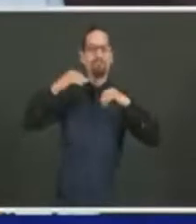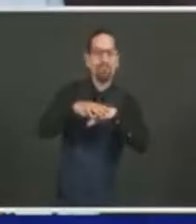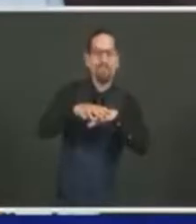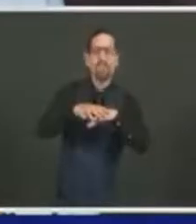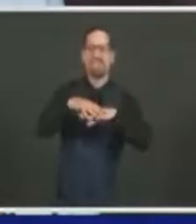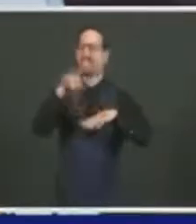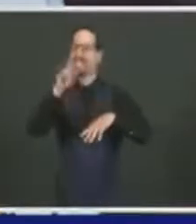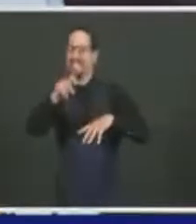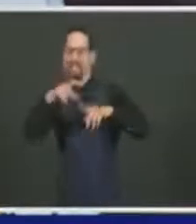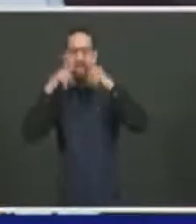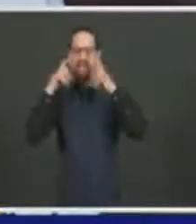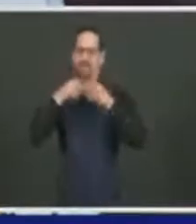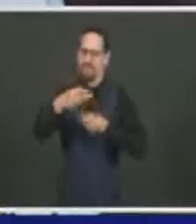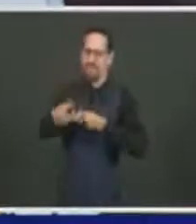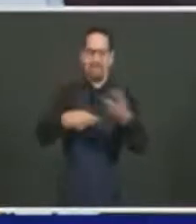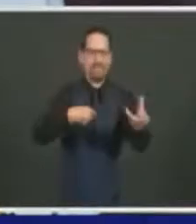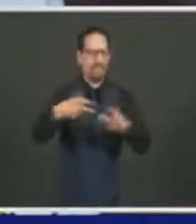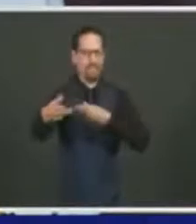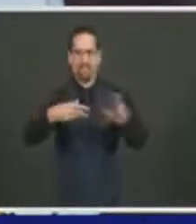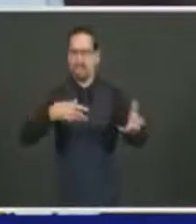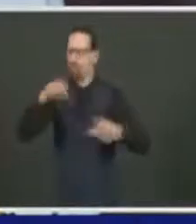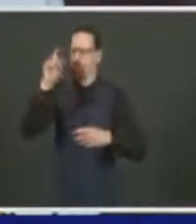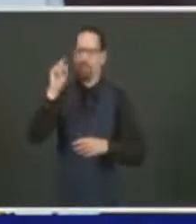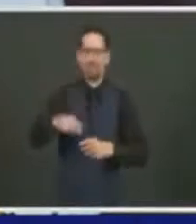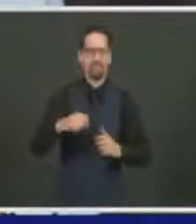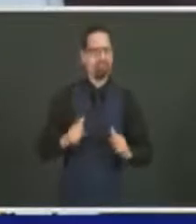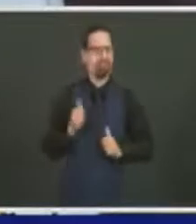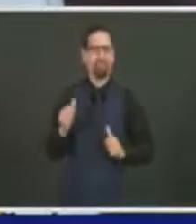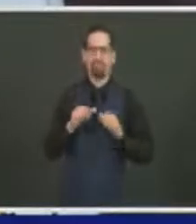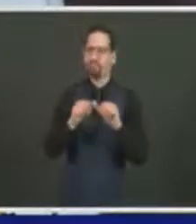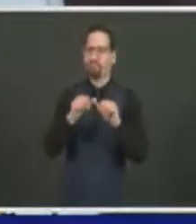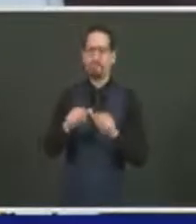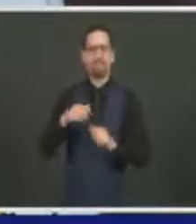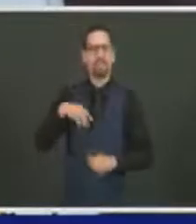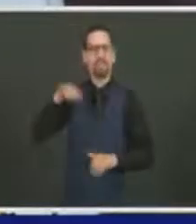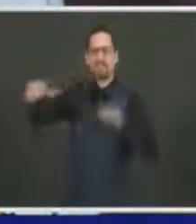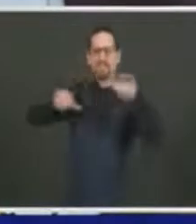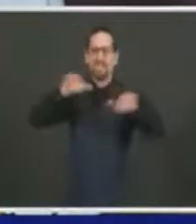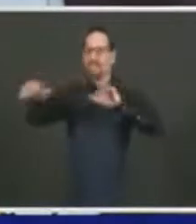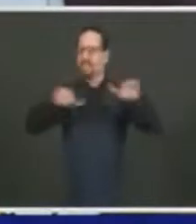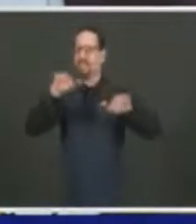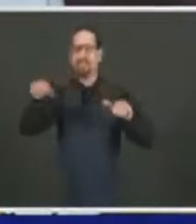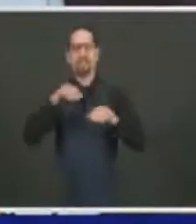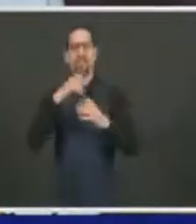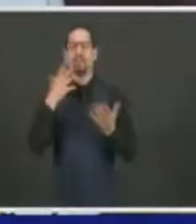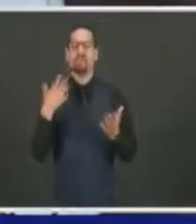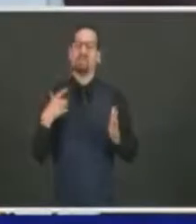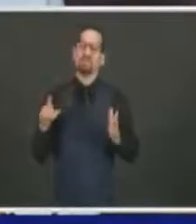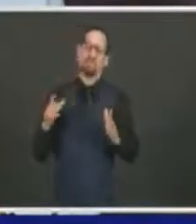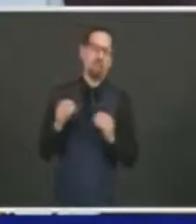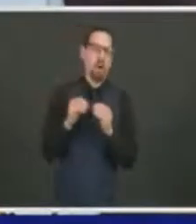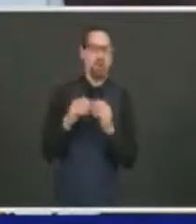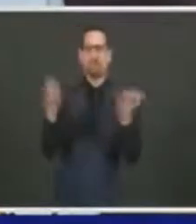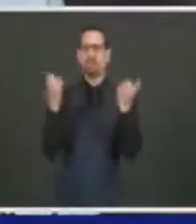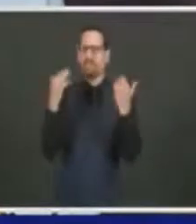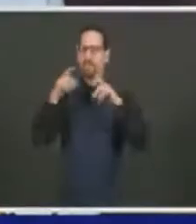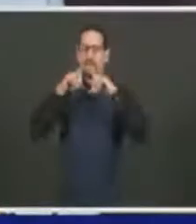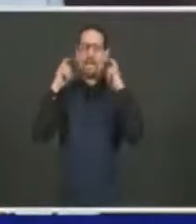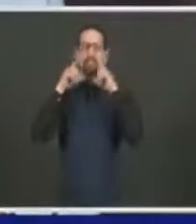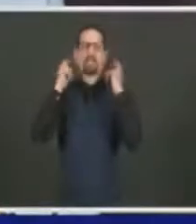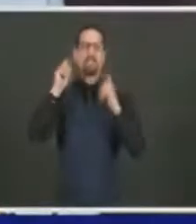advancing that. We have made requests for millions of masks. couple of million to be able to cover the